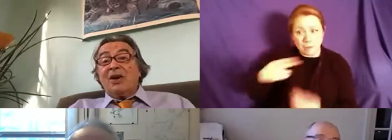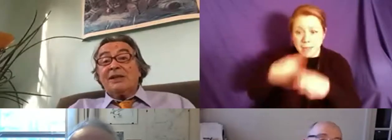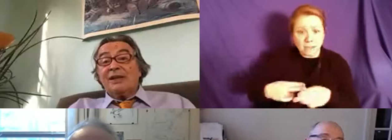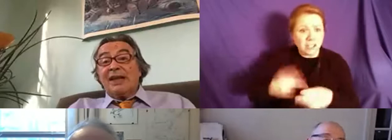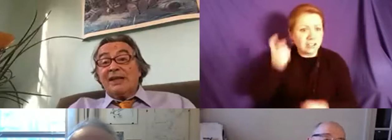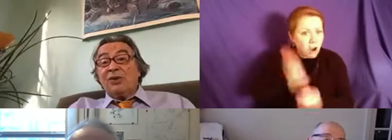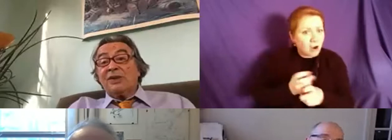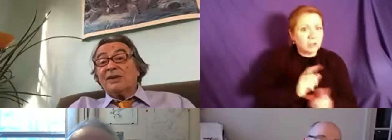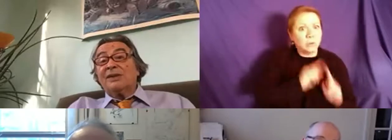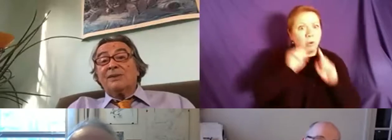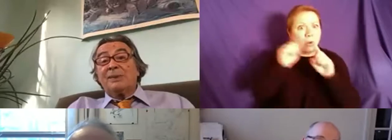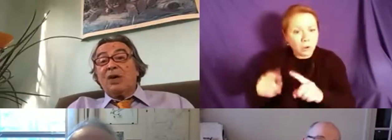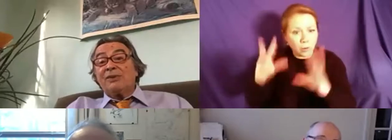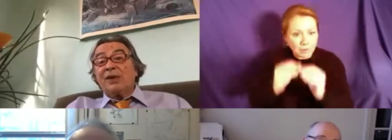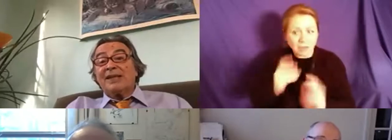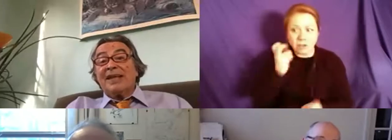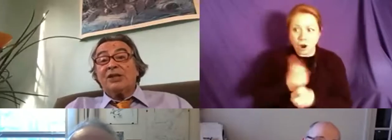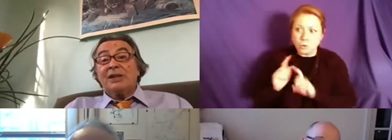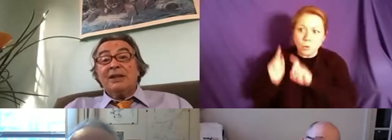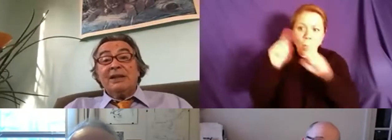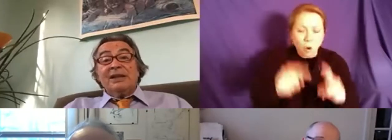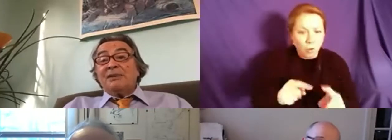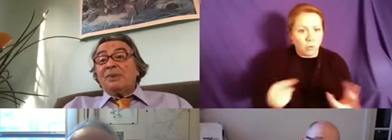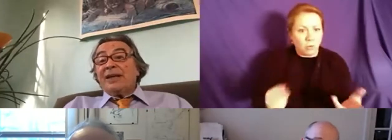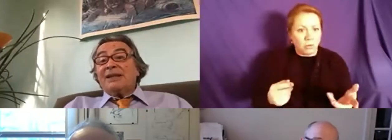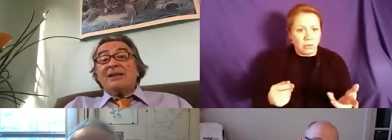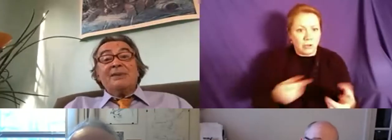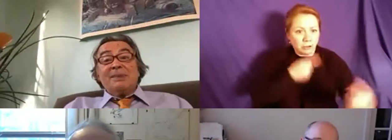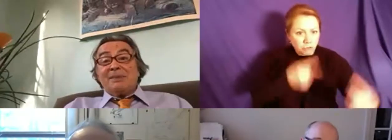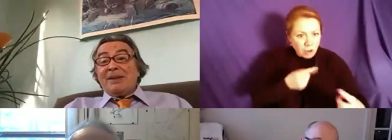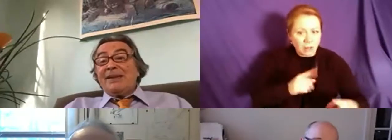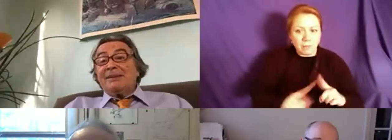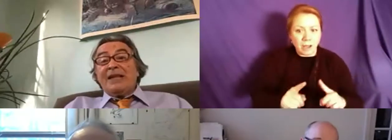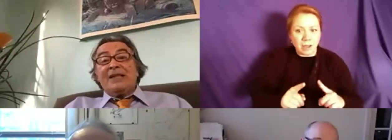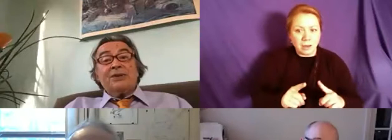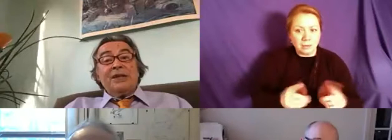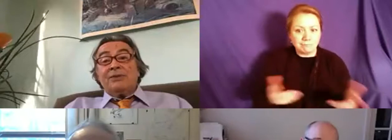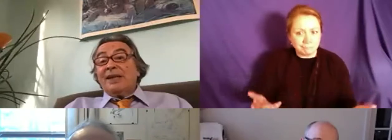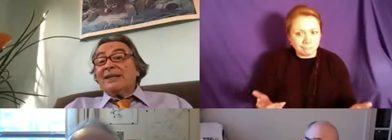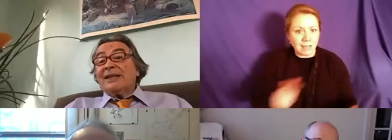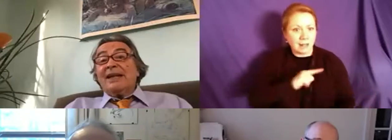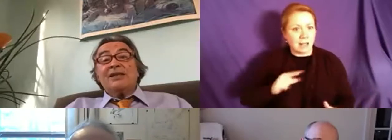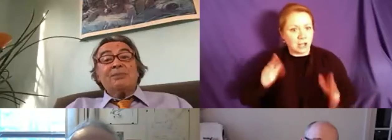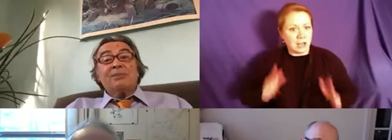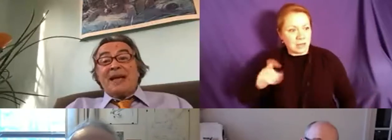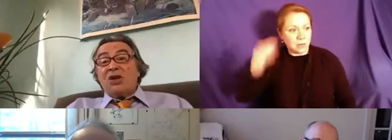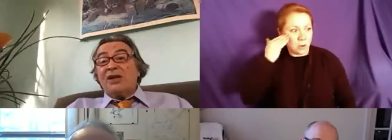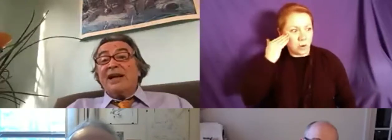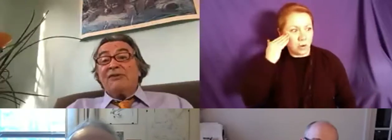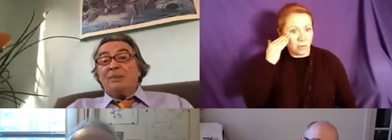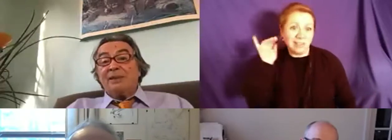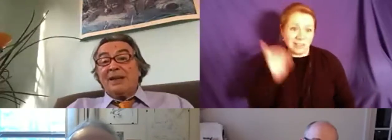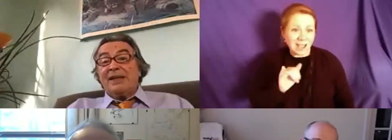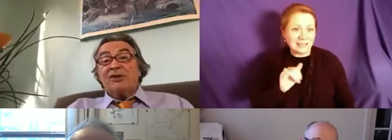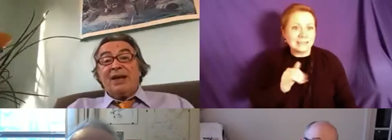meeting. It's hard to like go to be part of an organization. But legislators need to realize that that's hard